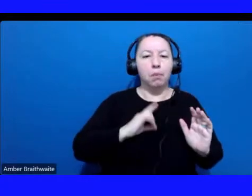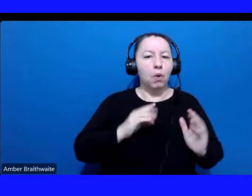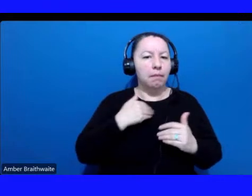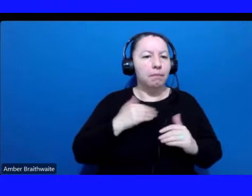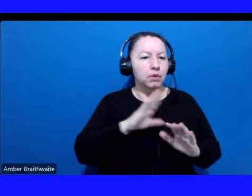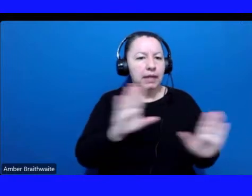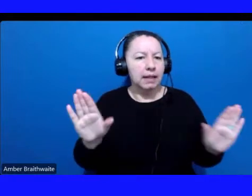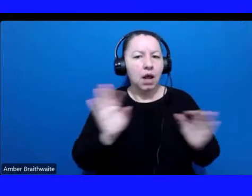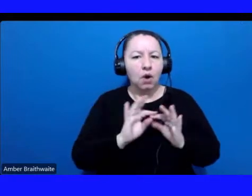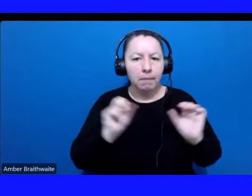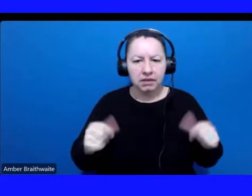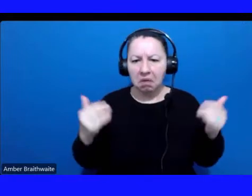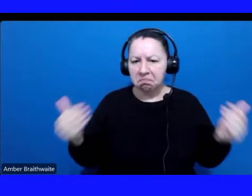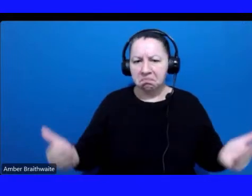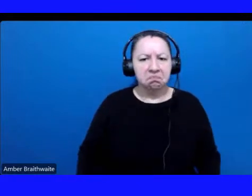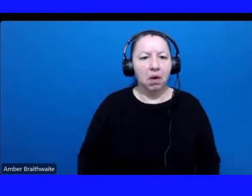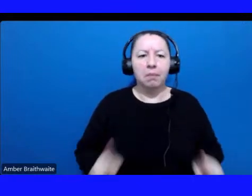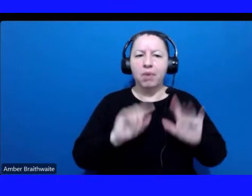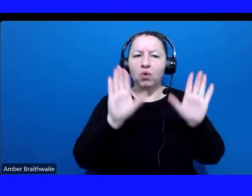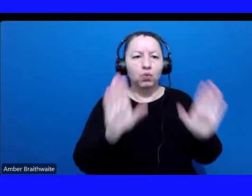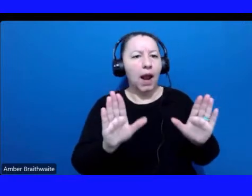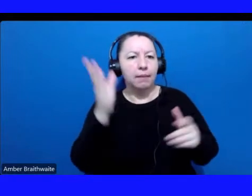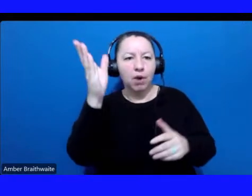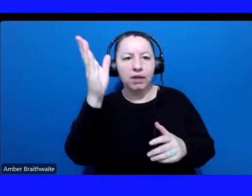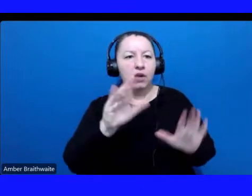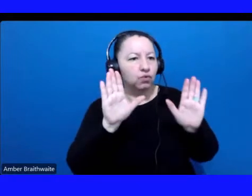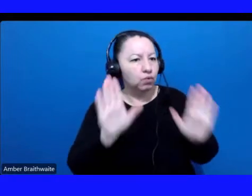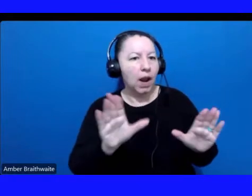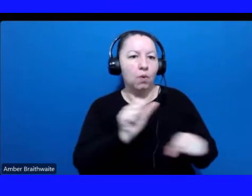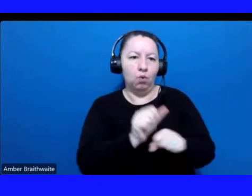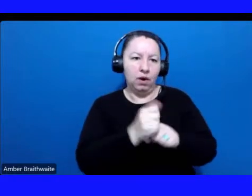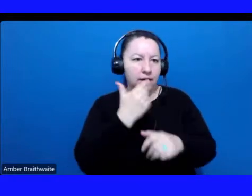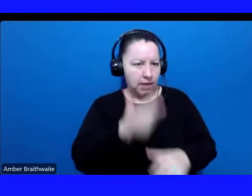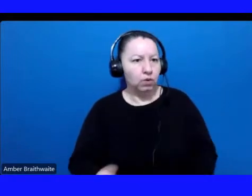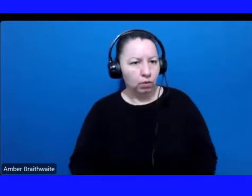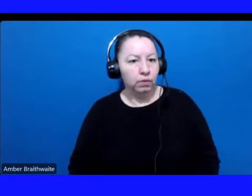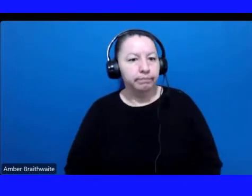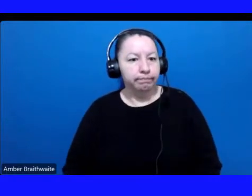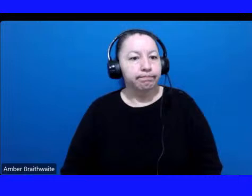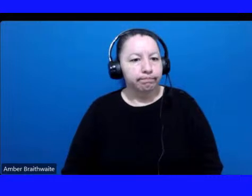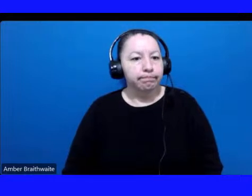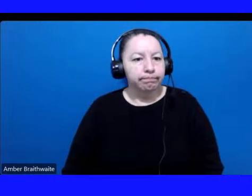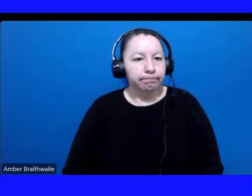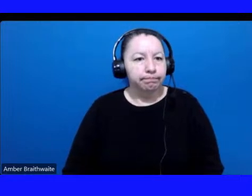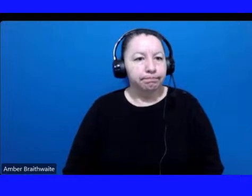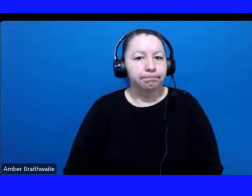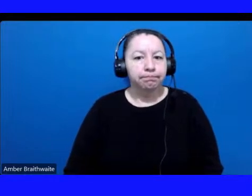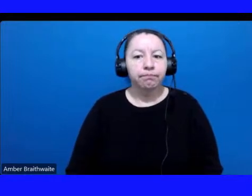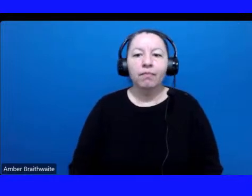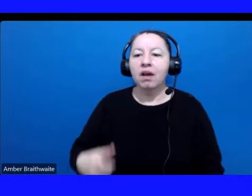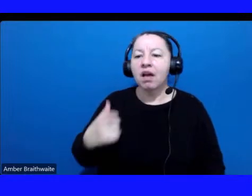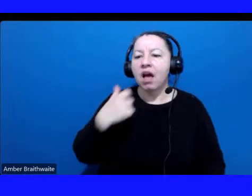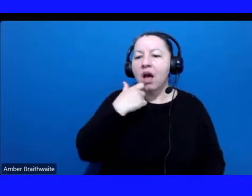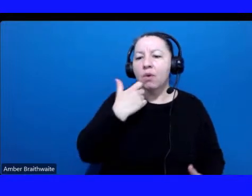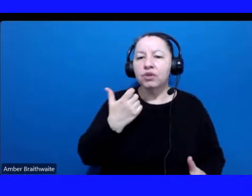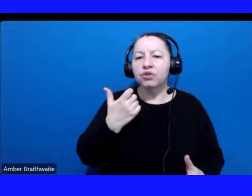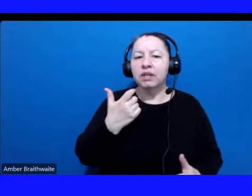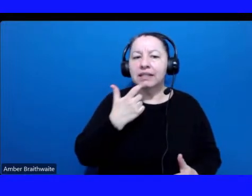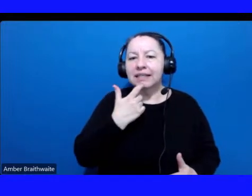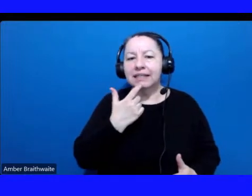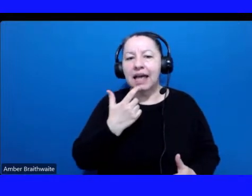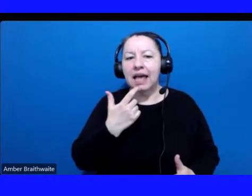and things like this, and I haven't seen anything like this before, where you're looking at so many parts.